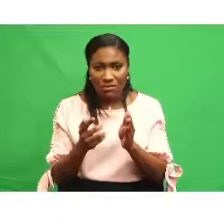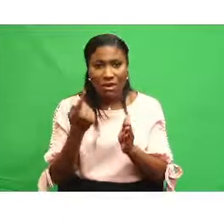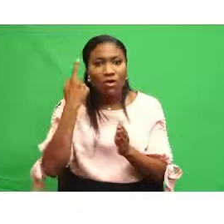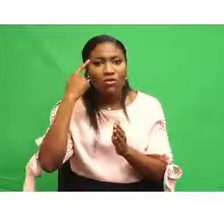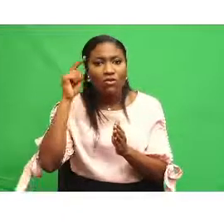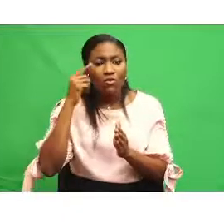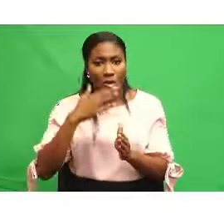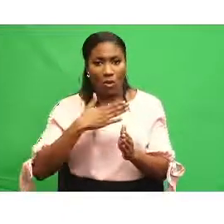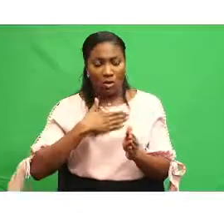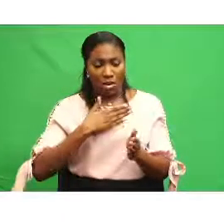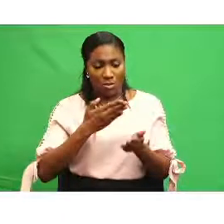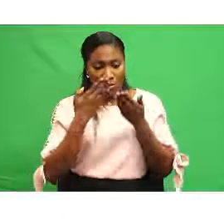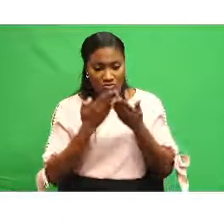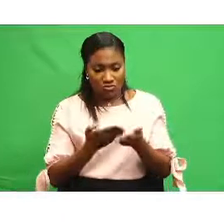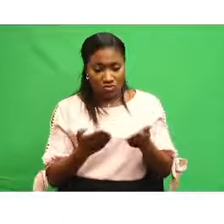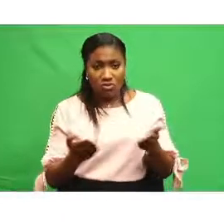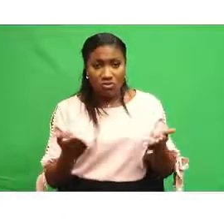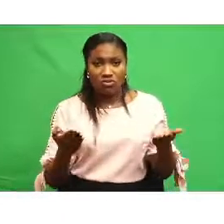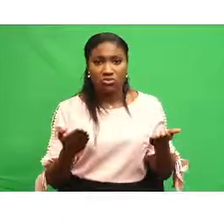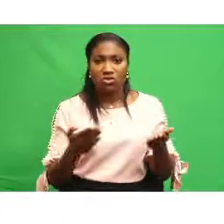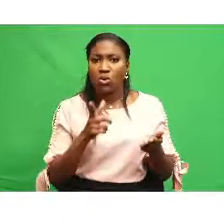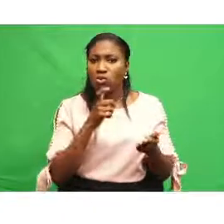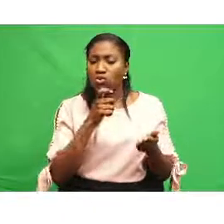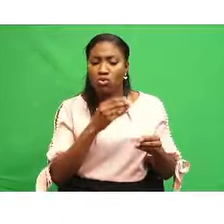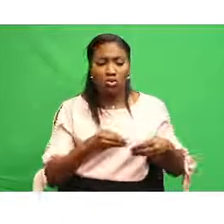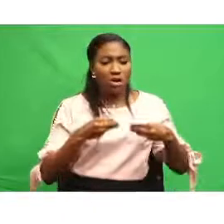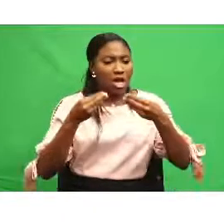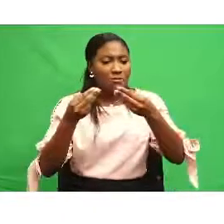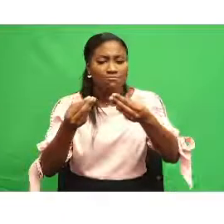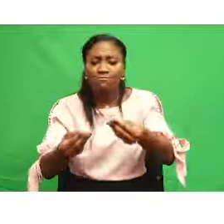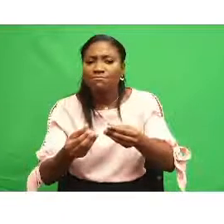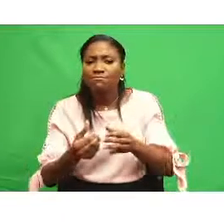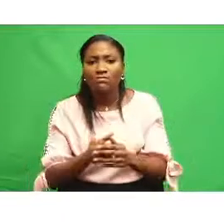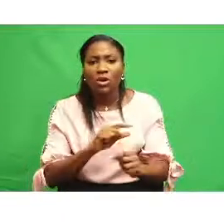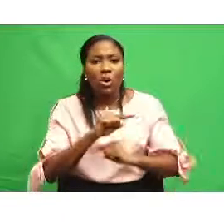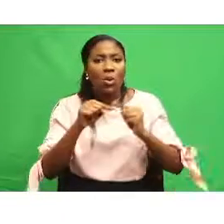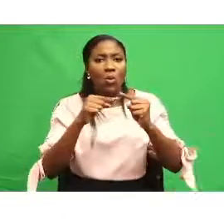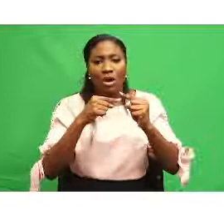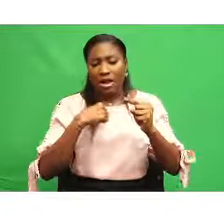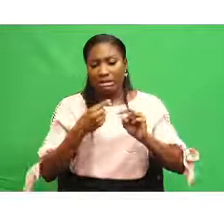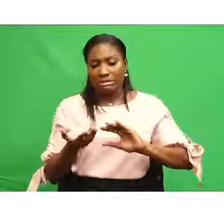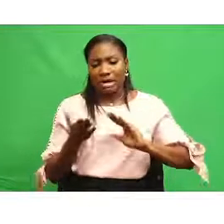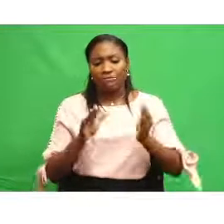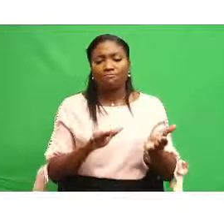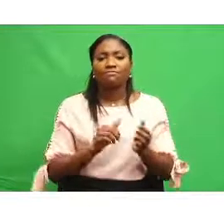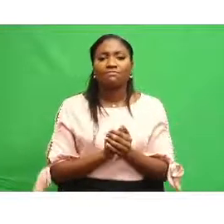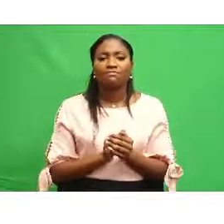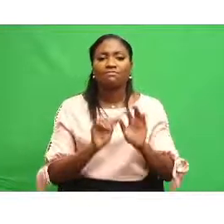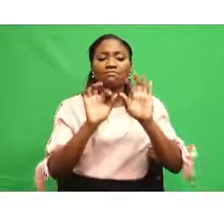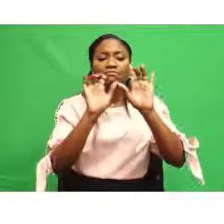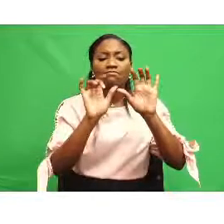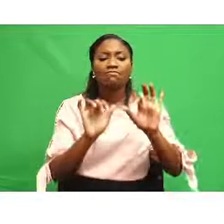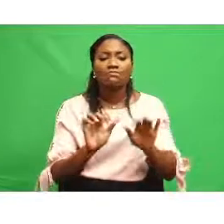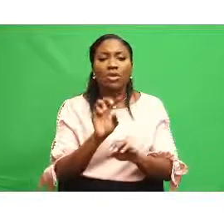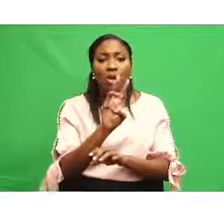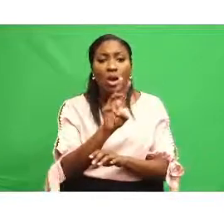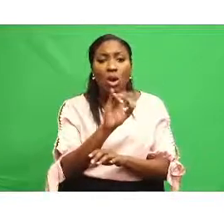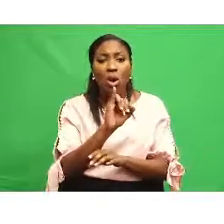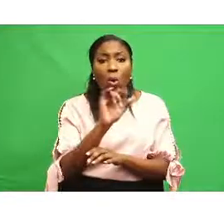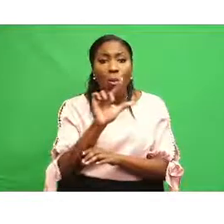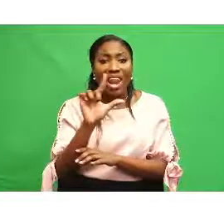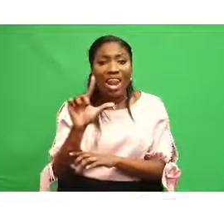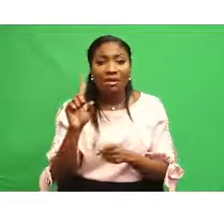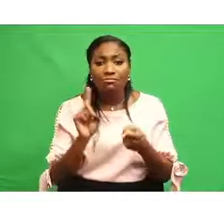transfer of your estate after your death, using a will, trust,